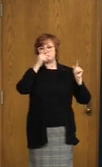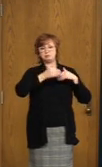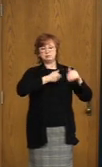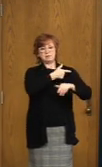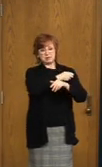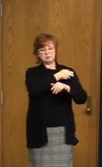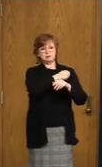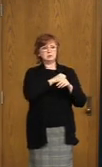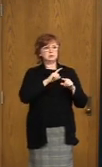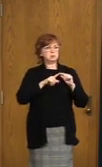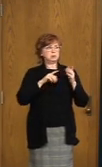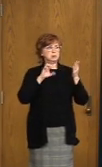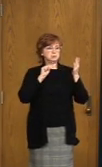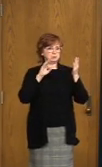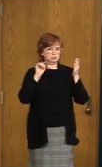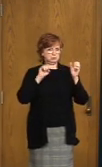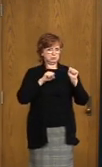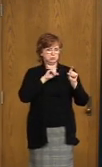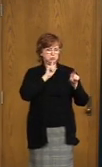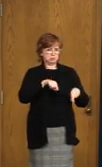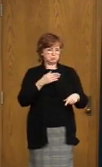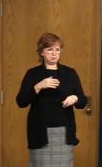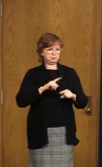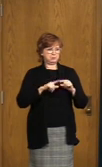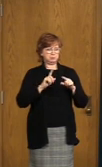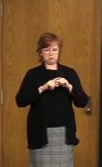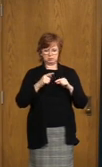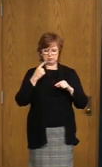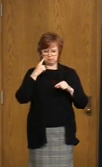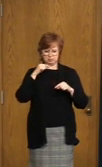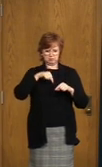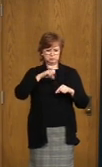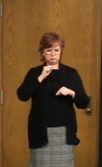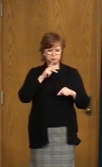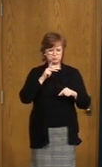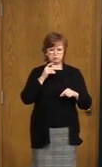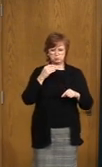left in communities, but we've received here in the province